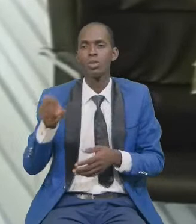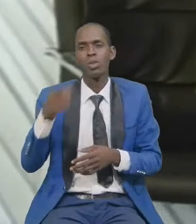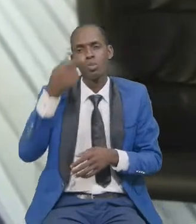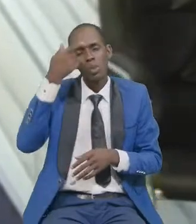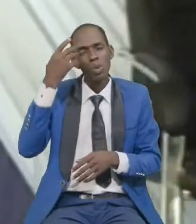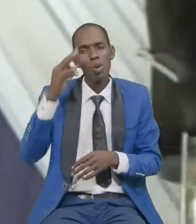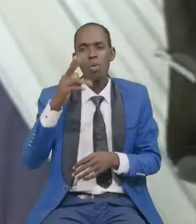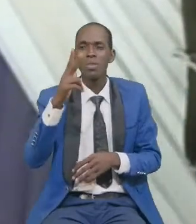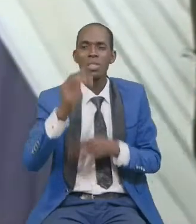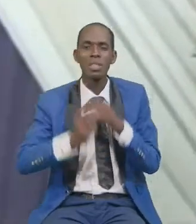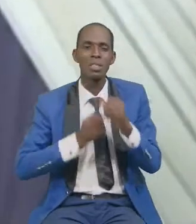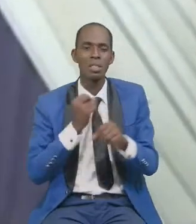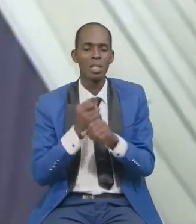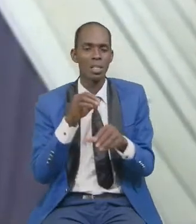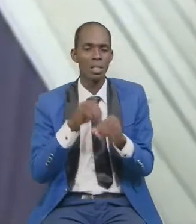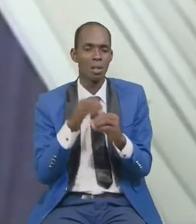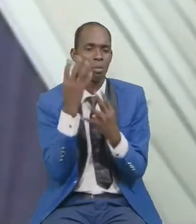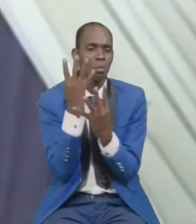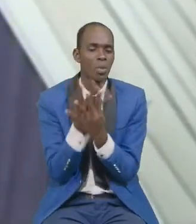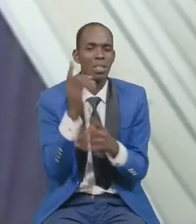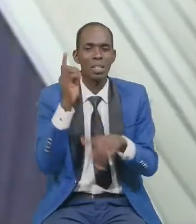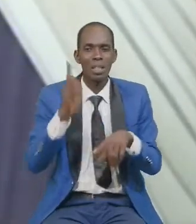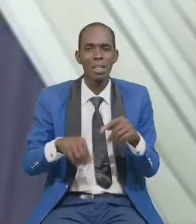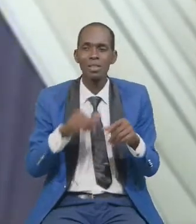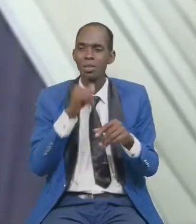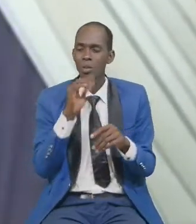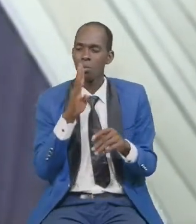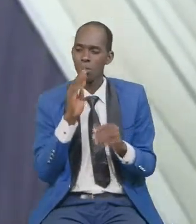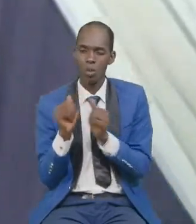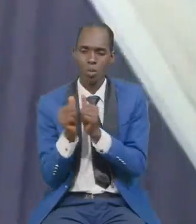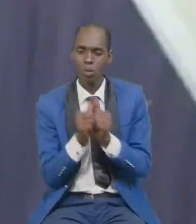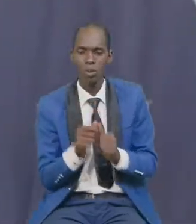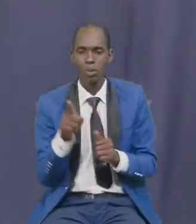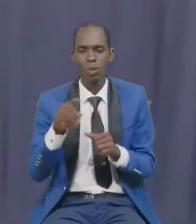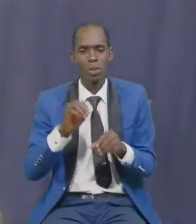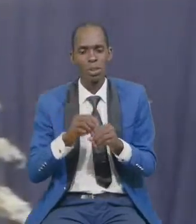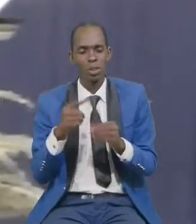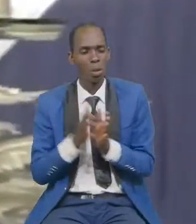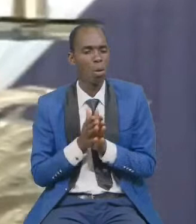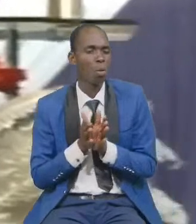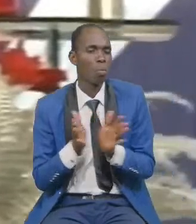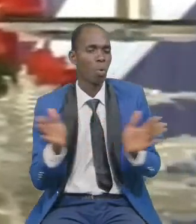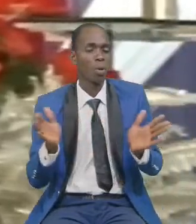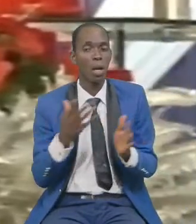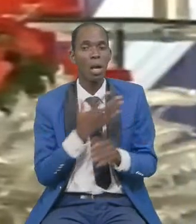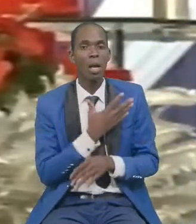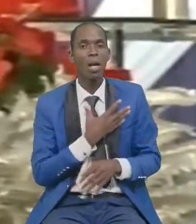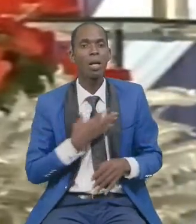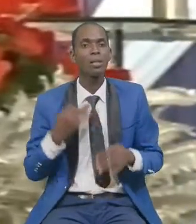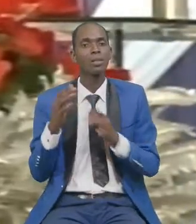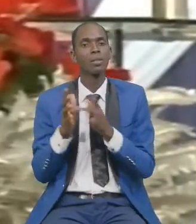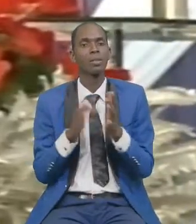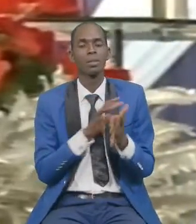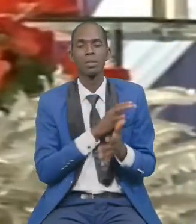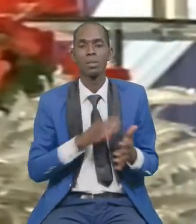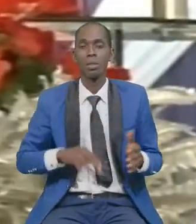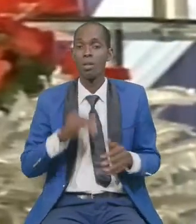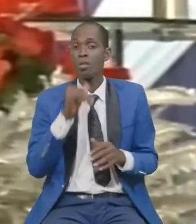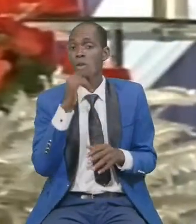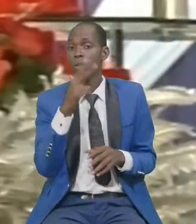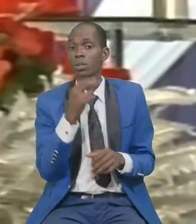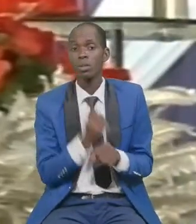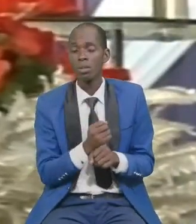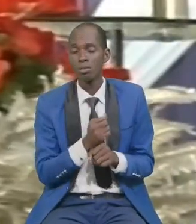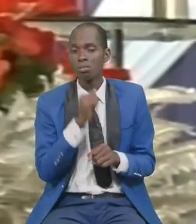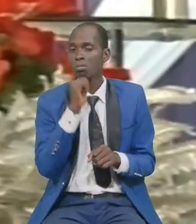imprisonment. He cannot identify with you in the public. And Jesus Christ, not 3 years,